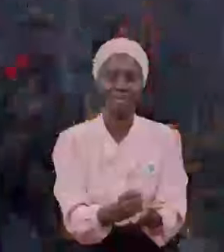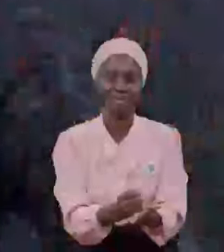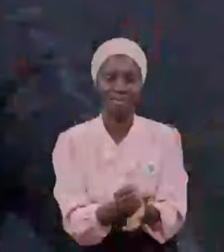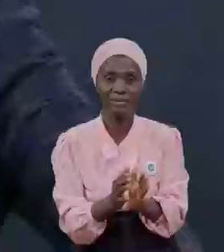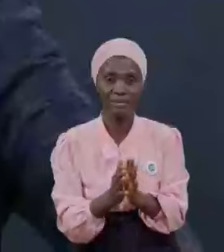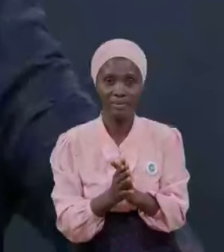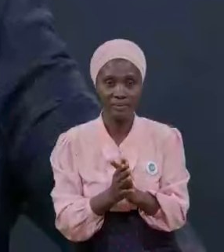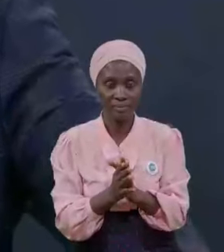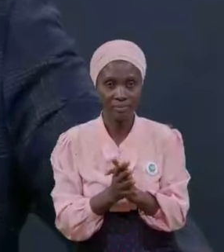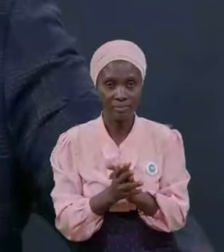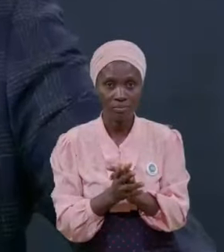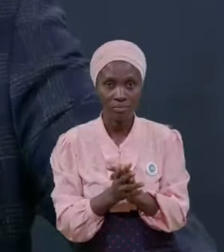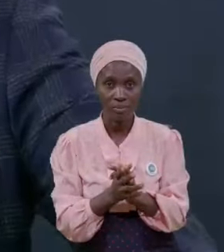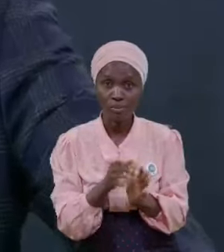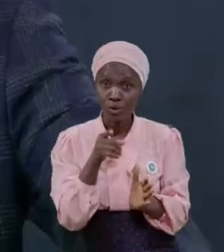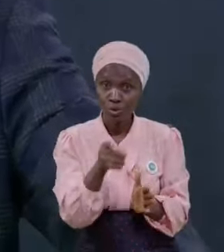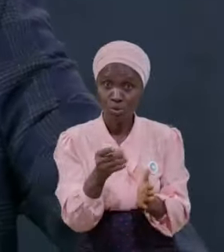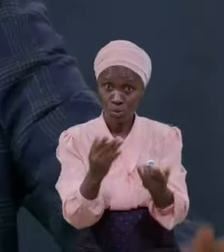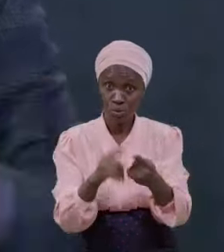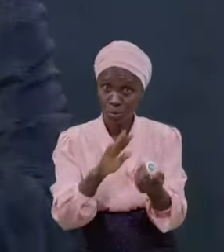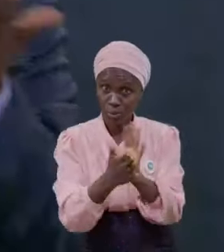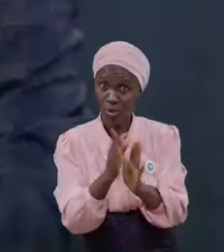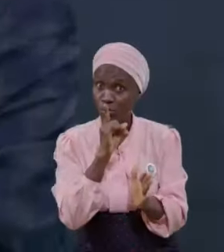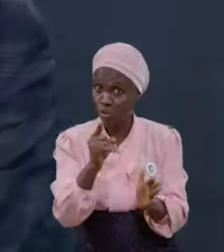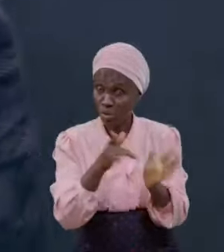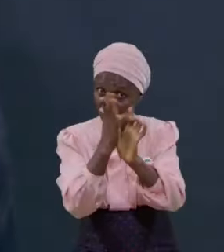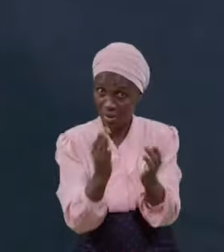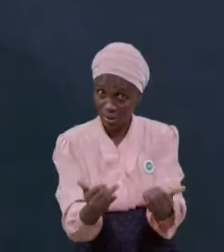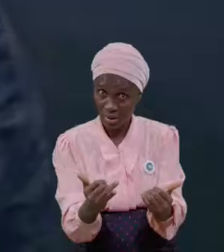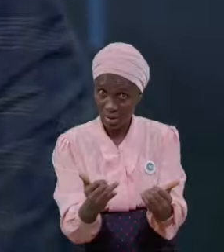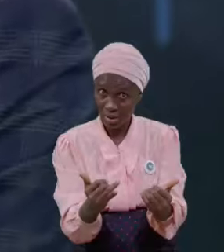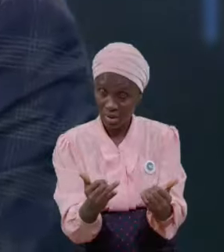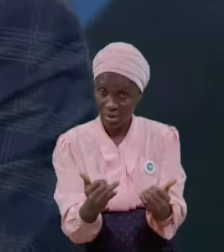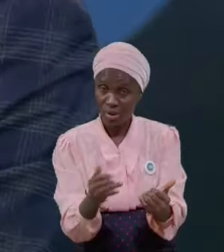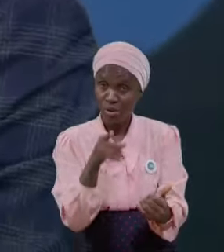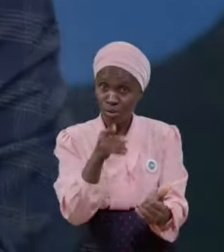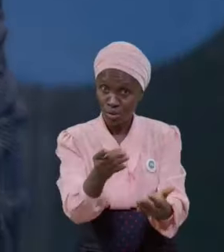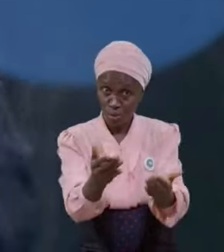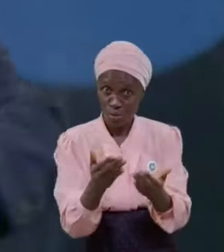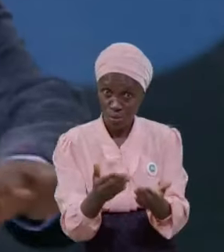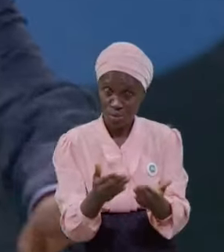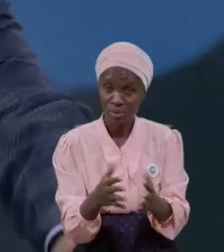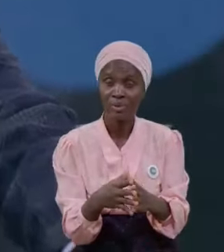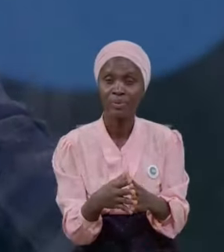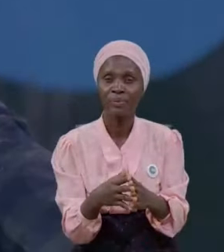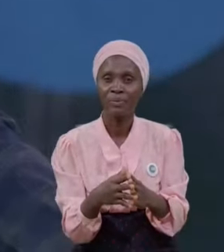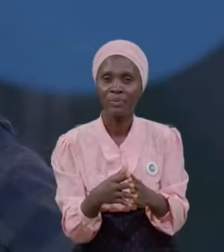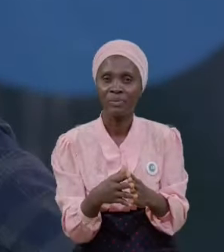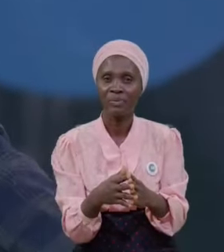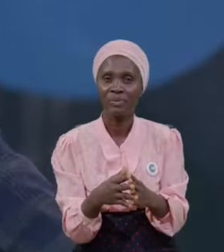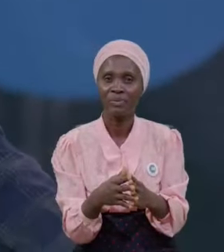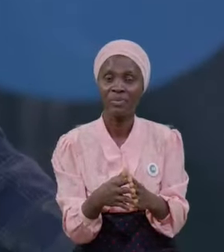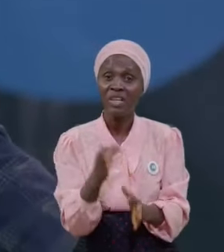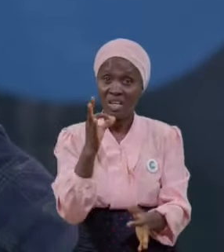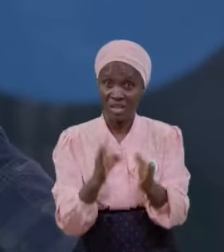real, actual, altogether Christian. I want you, and if two of us shall agree as touching anything we ask him, he